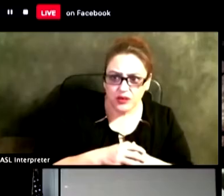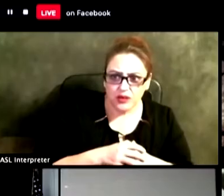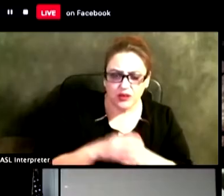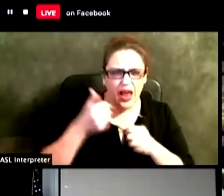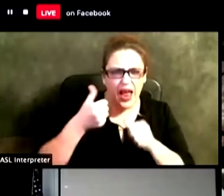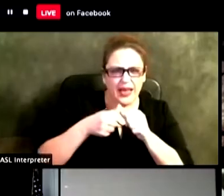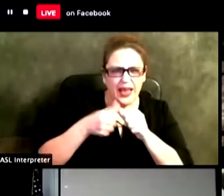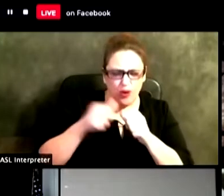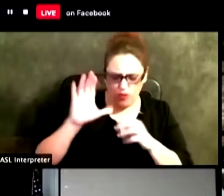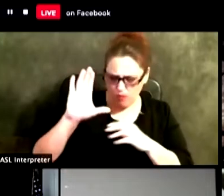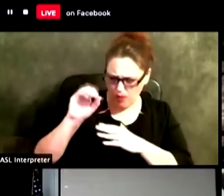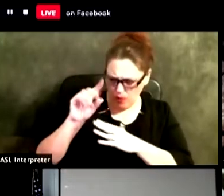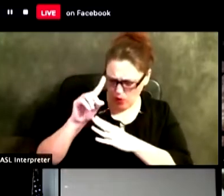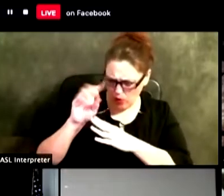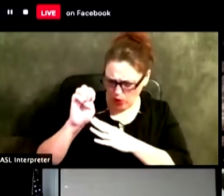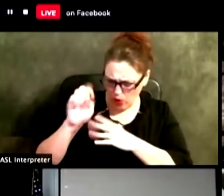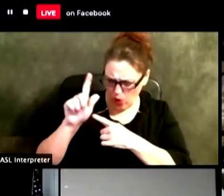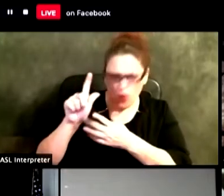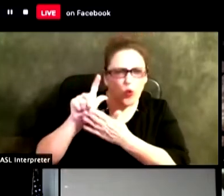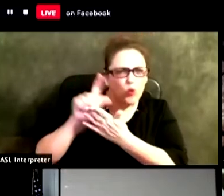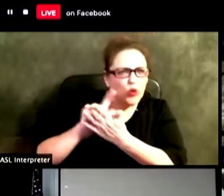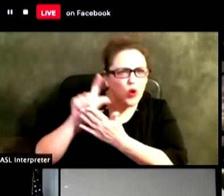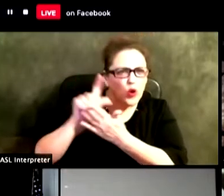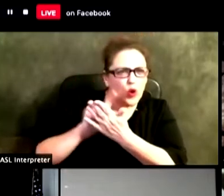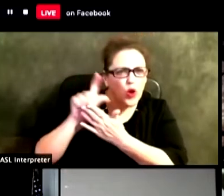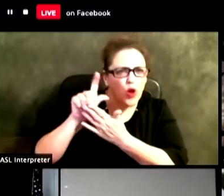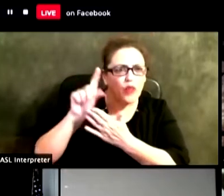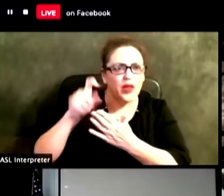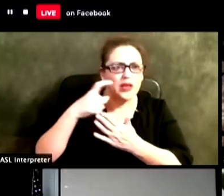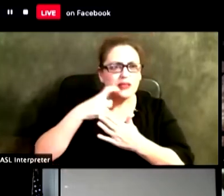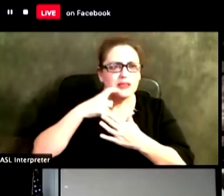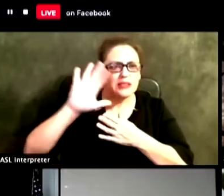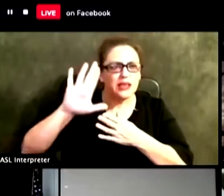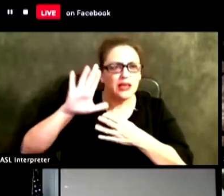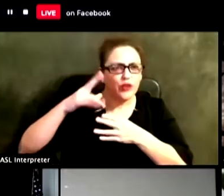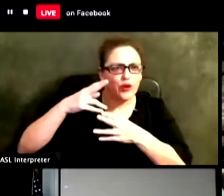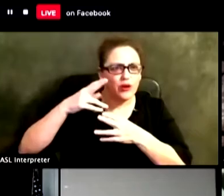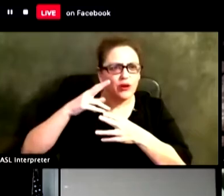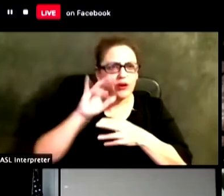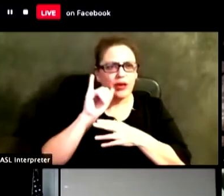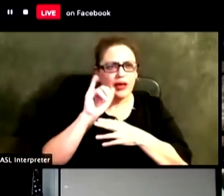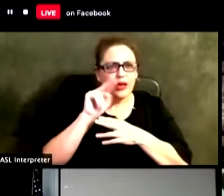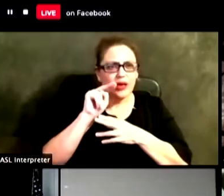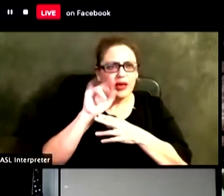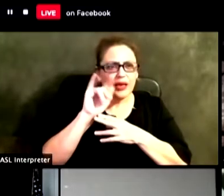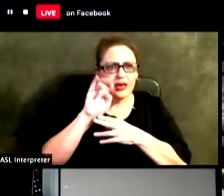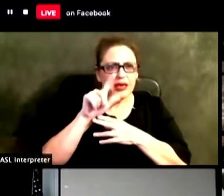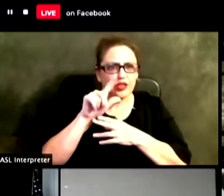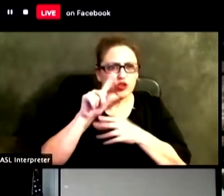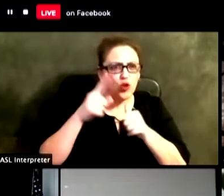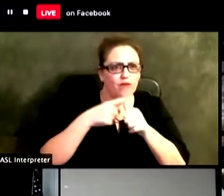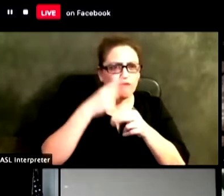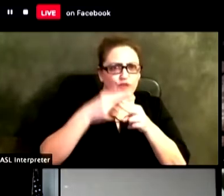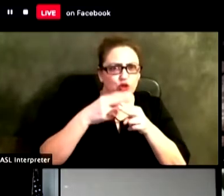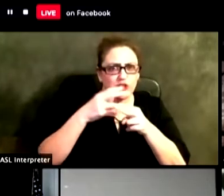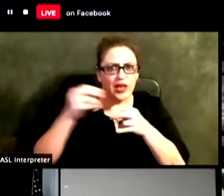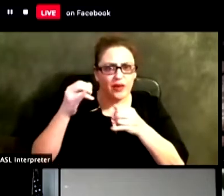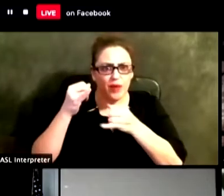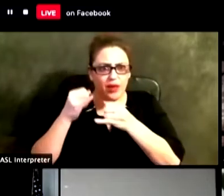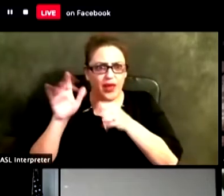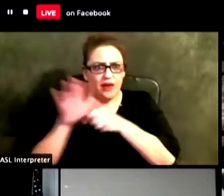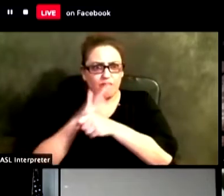per their code, but it says they need to identify their first name or initial of the first name and last name. It is Police Regulation